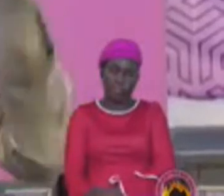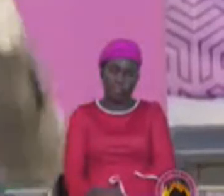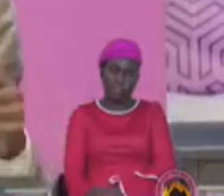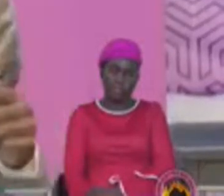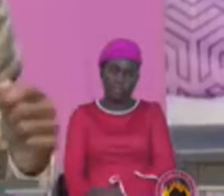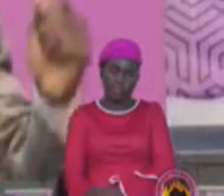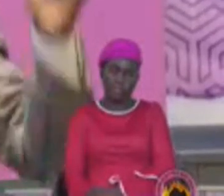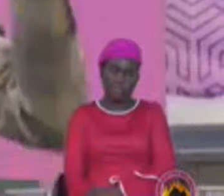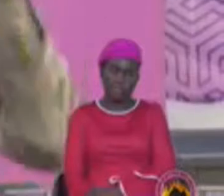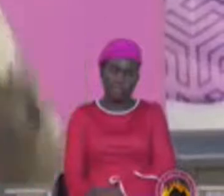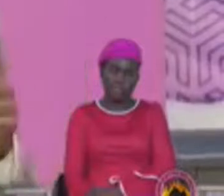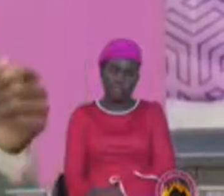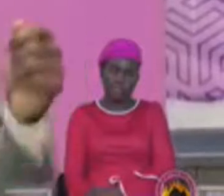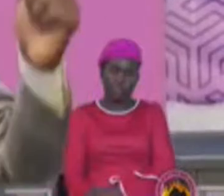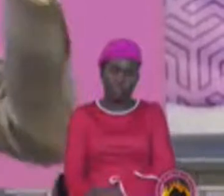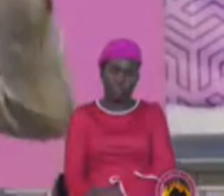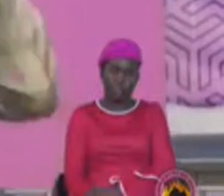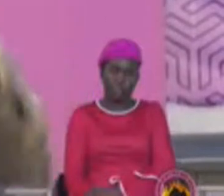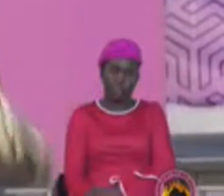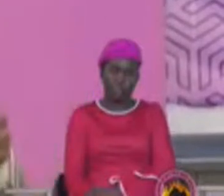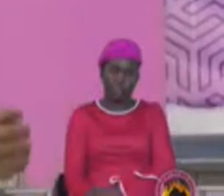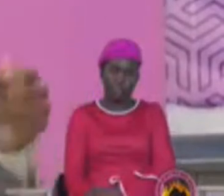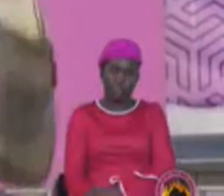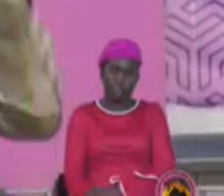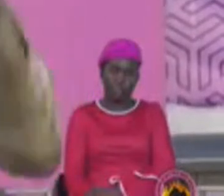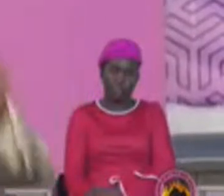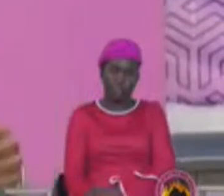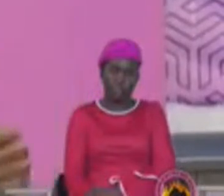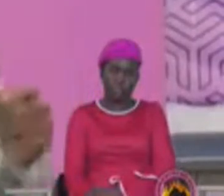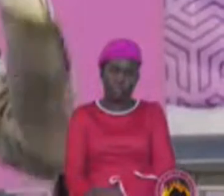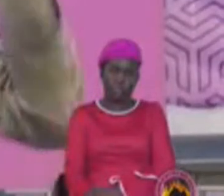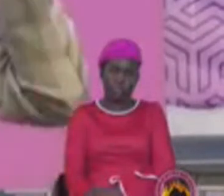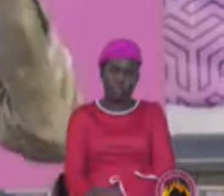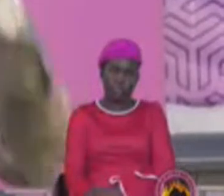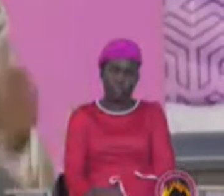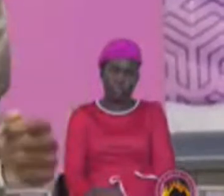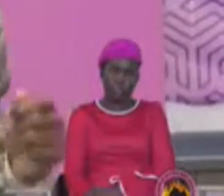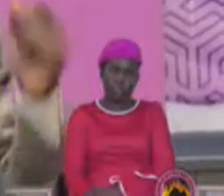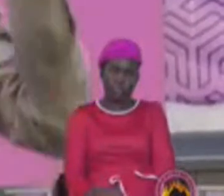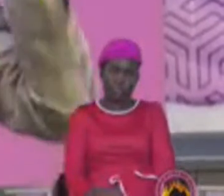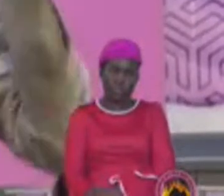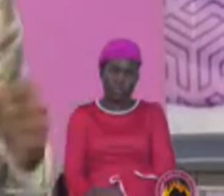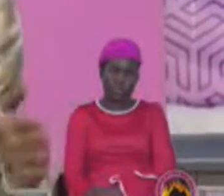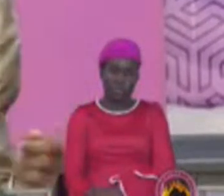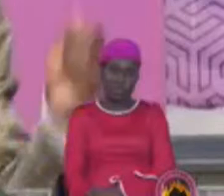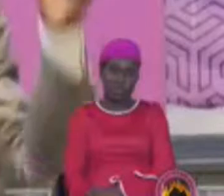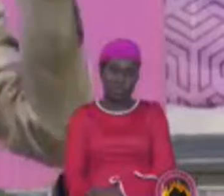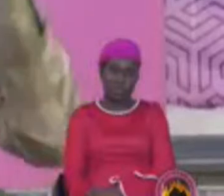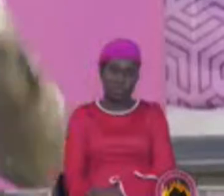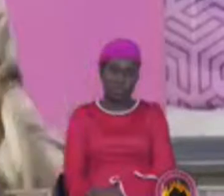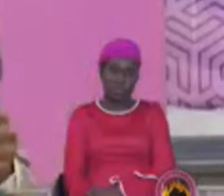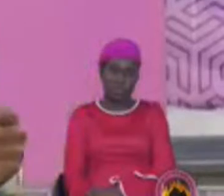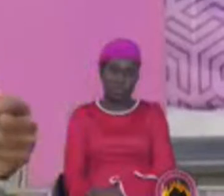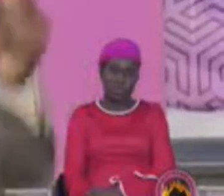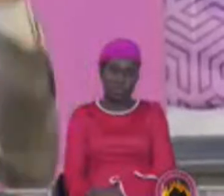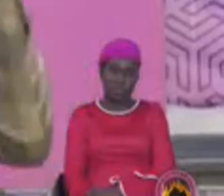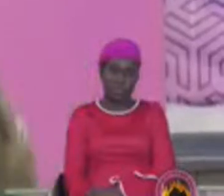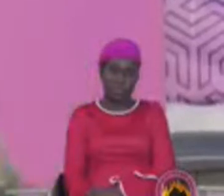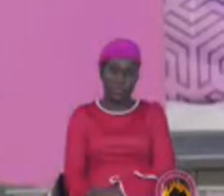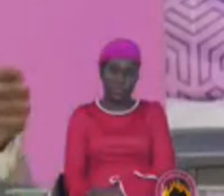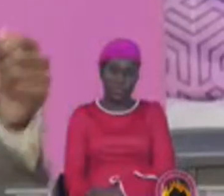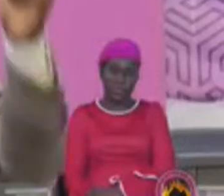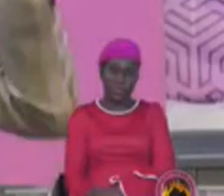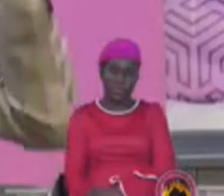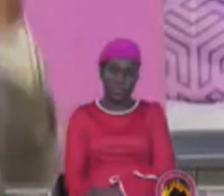manna water and prayer, and God will heal you. He did that. God healed him. The sister evangelist also helped him. He went to the prayer city.